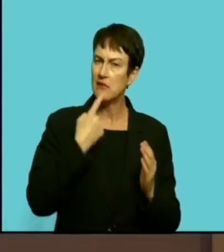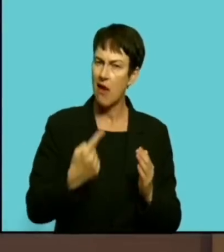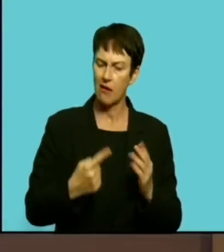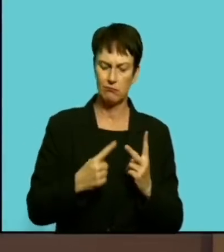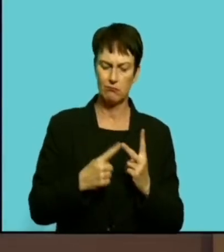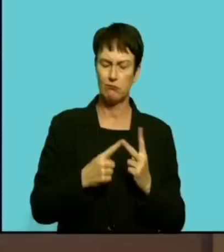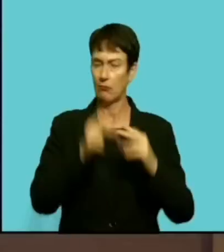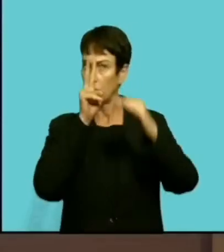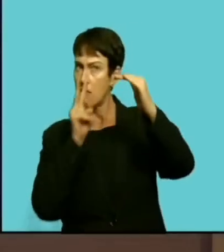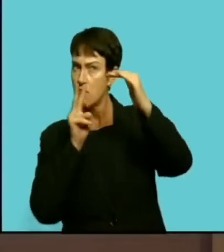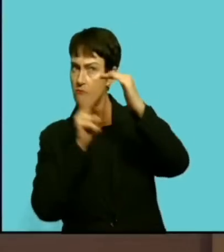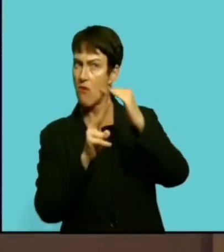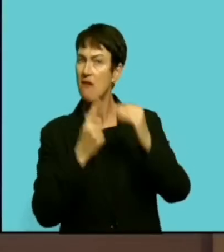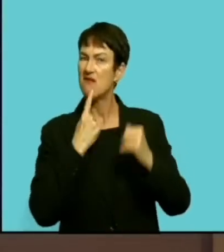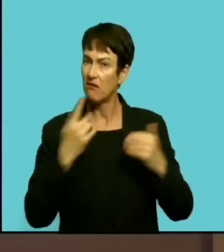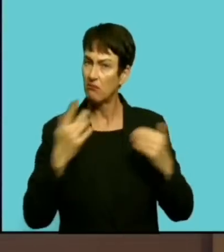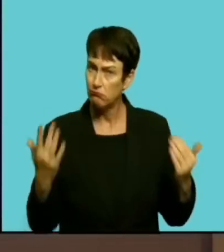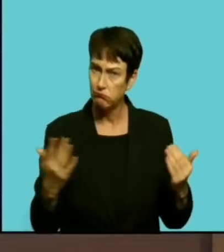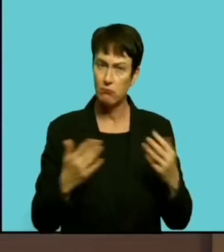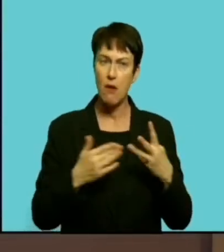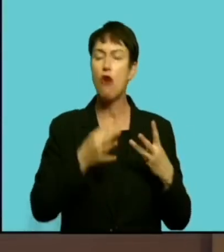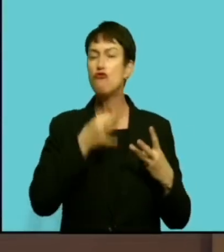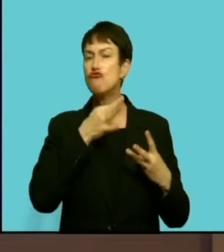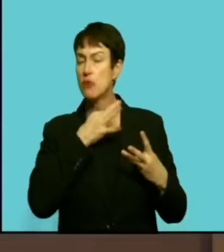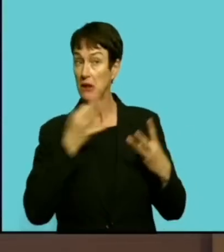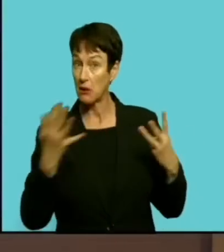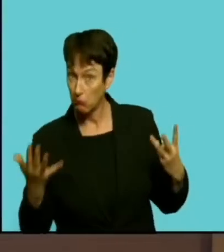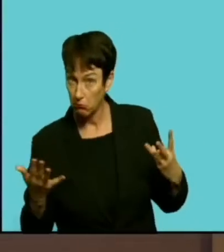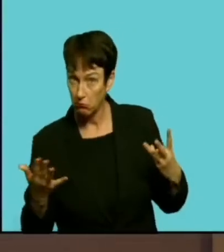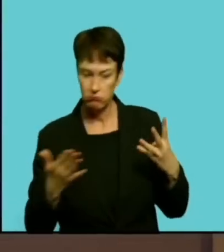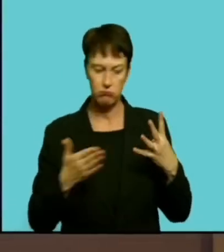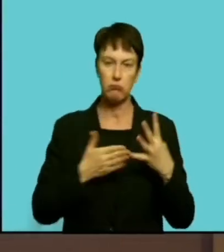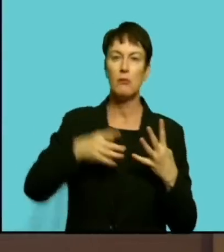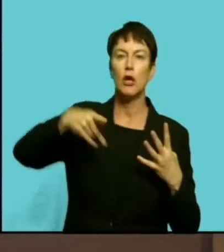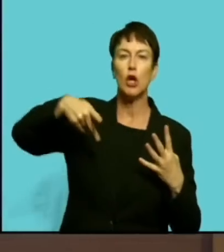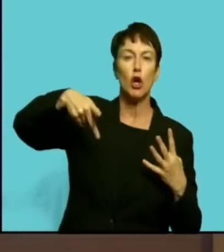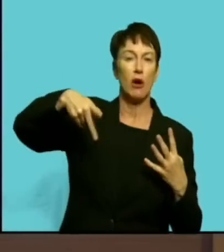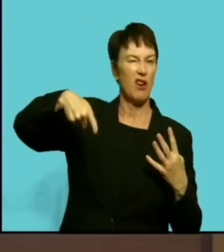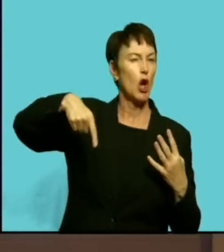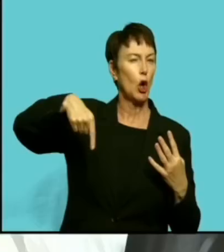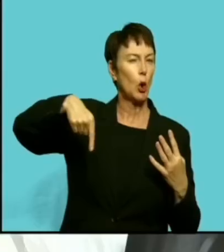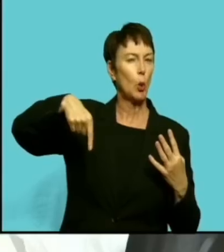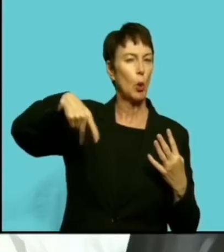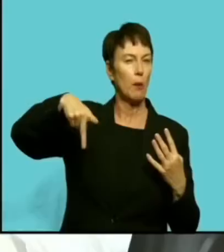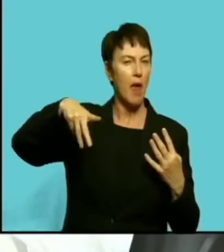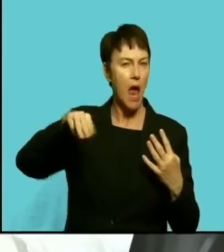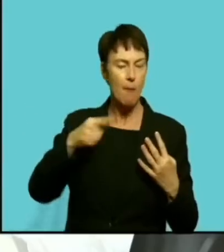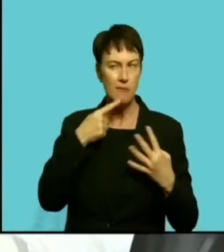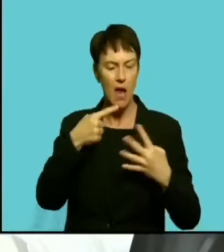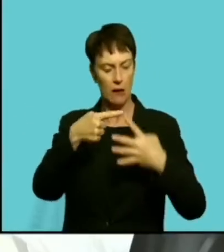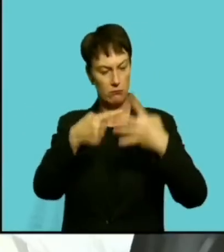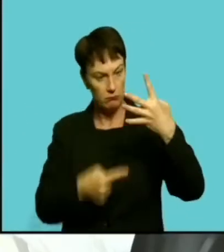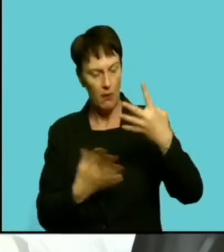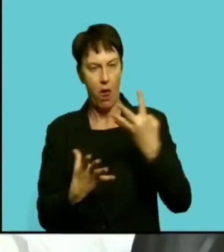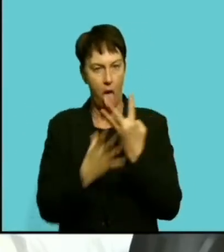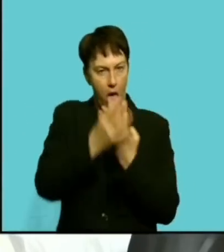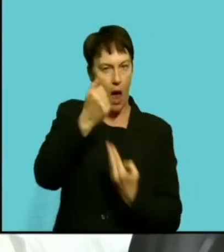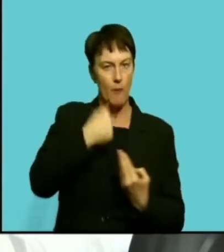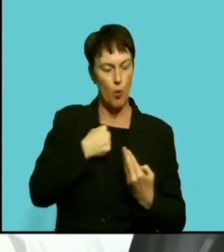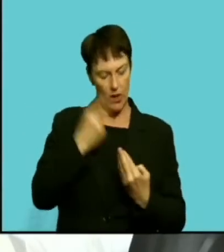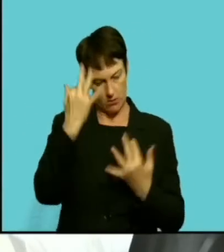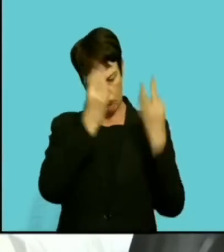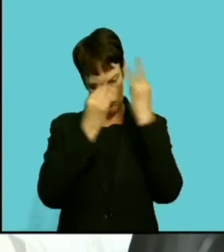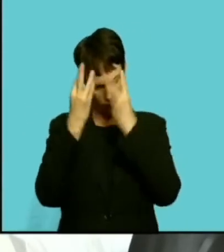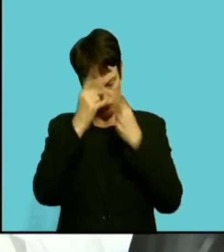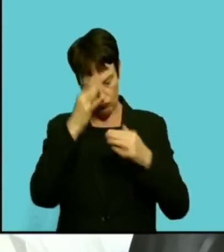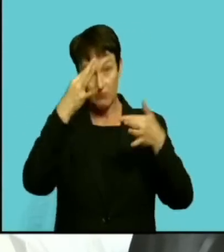attendant to it. Thank you, Governor. The questions from